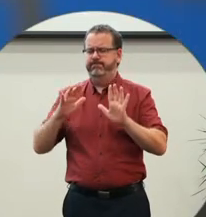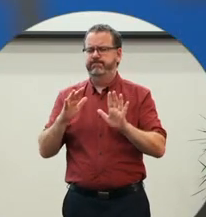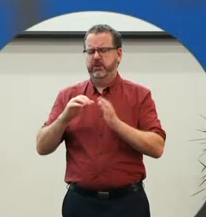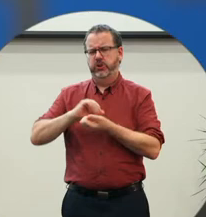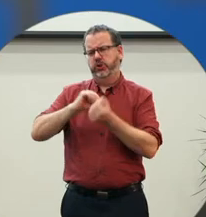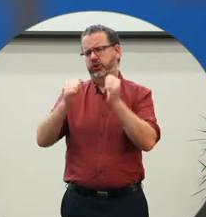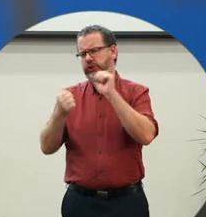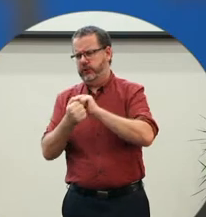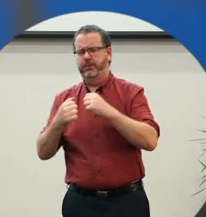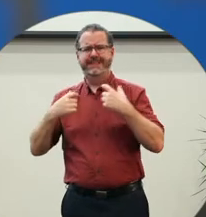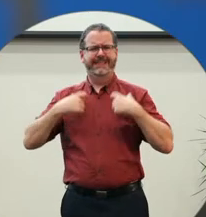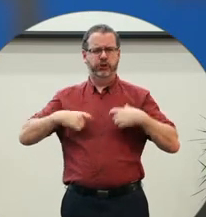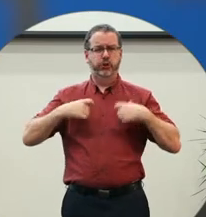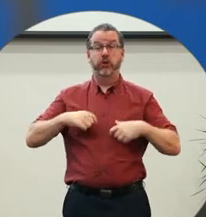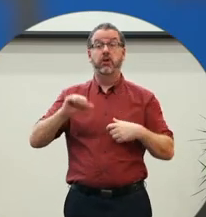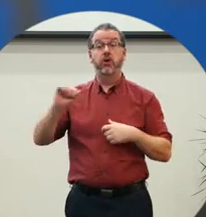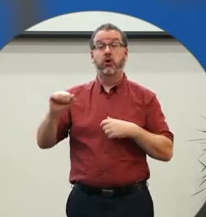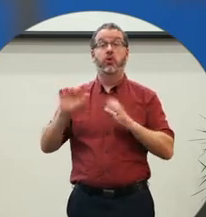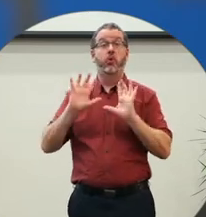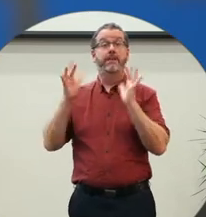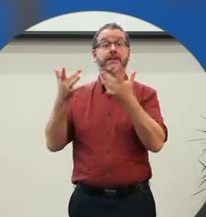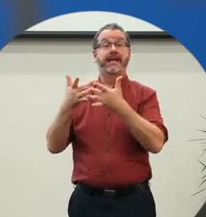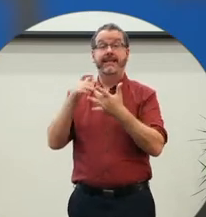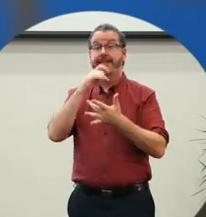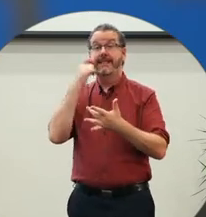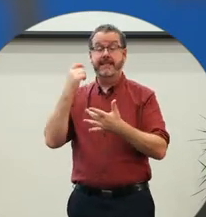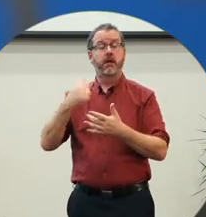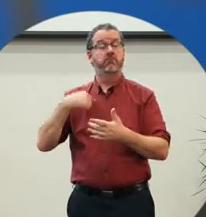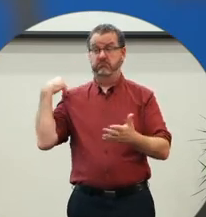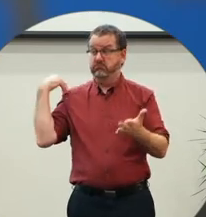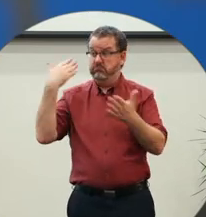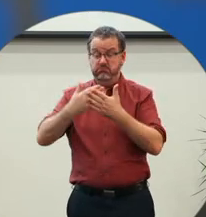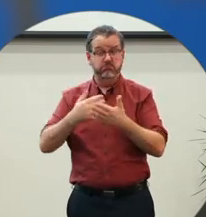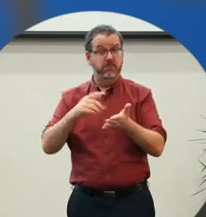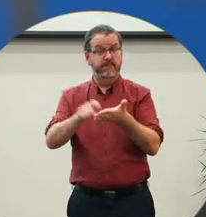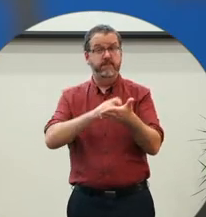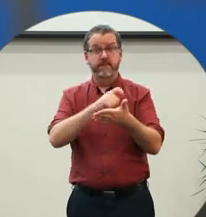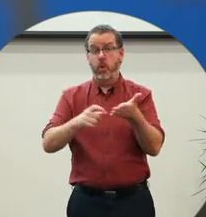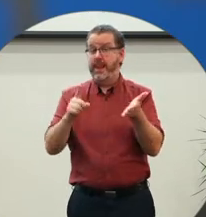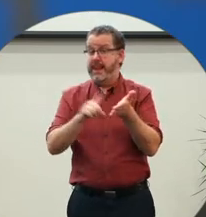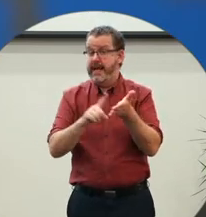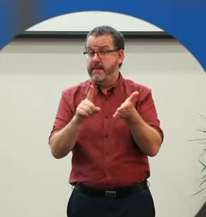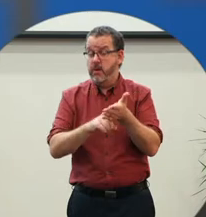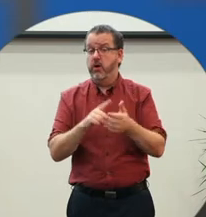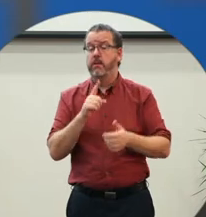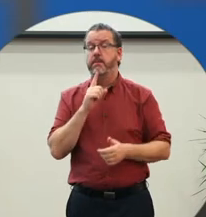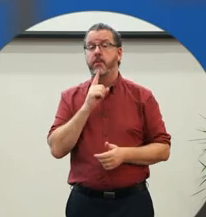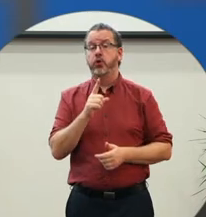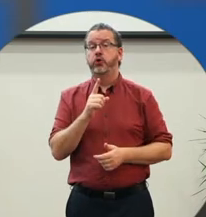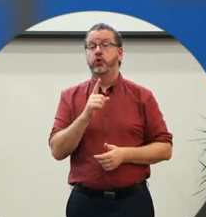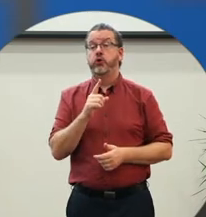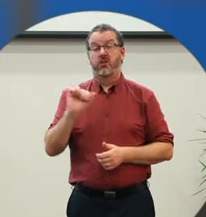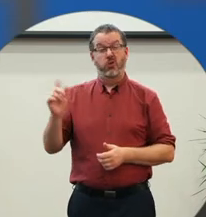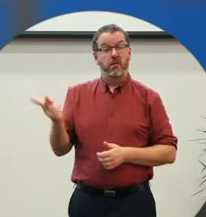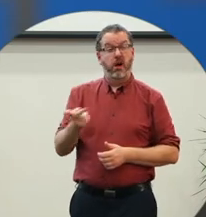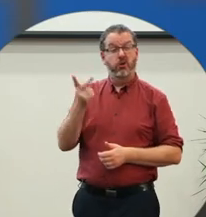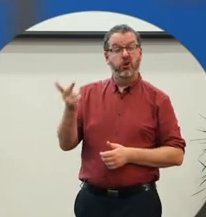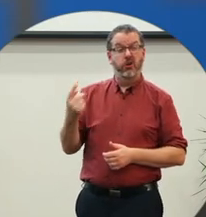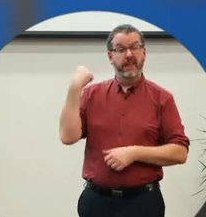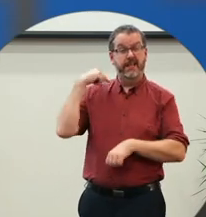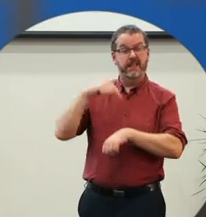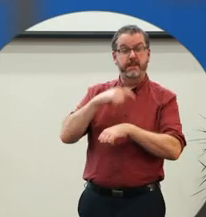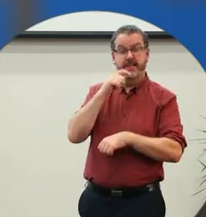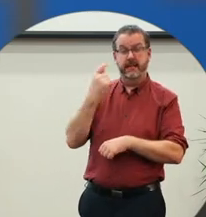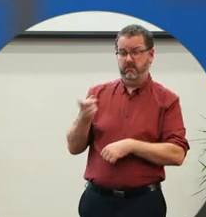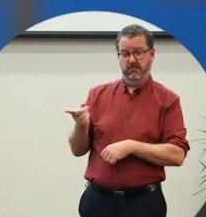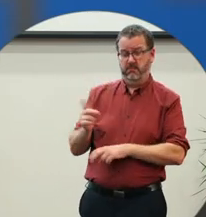website of her law firm said, you know, oh, I've been a Labour voter all my life. And her partner, who was with her at the time, was like, that's